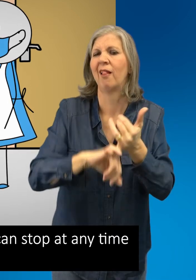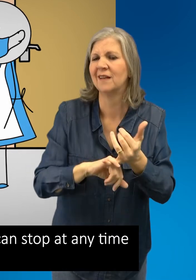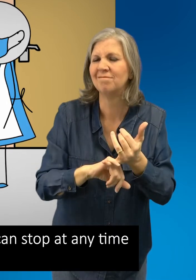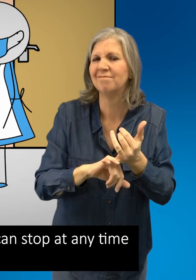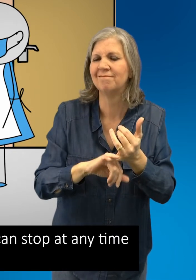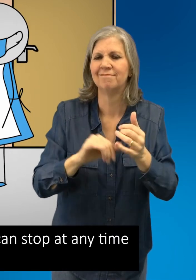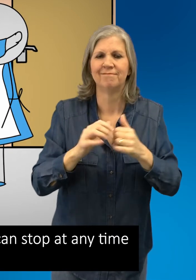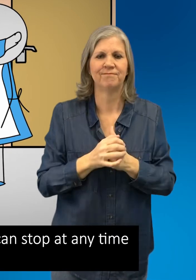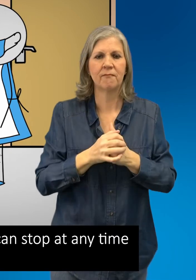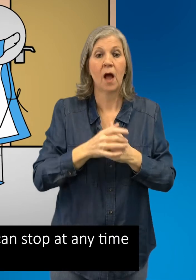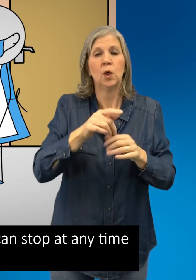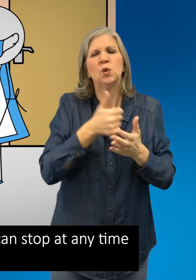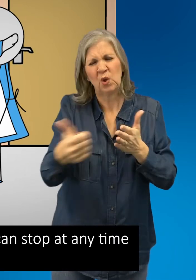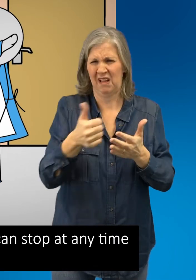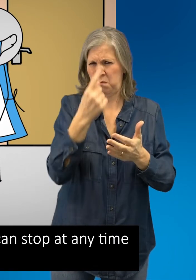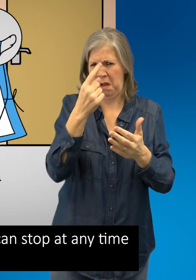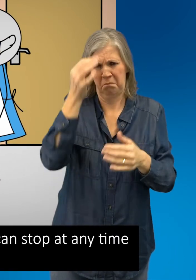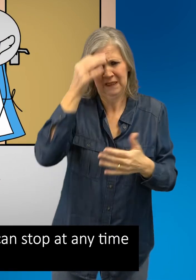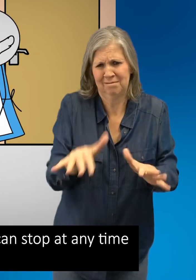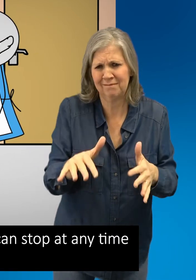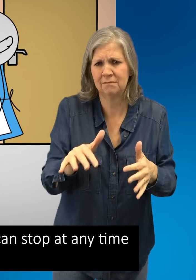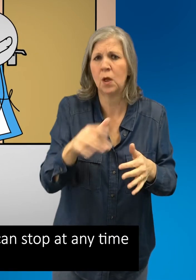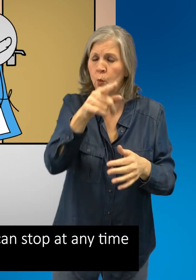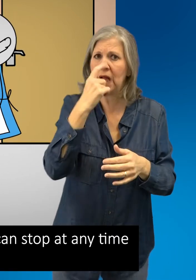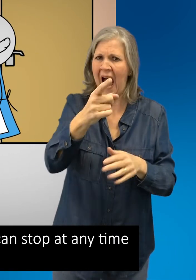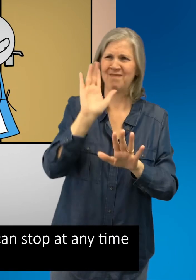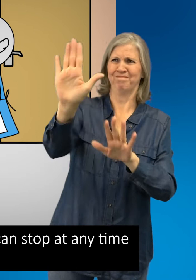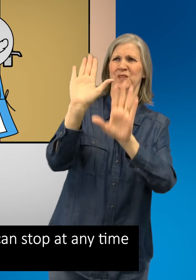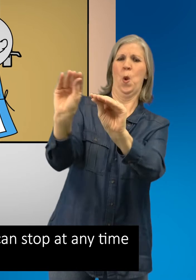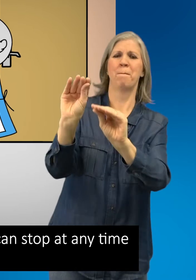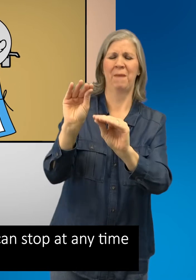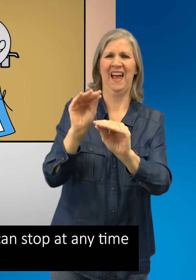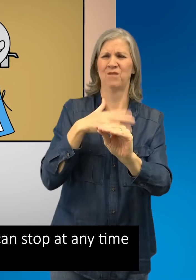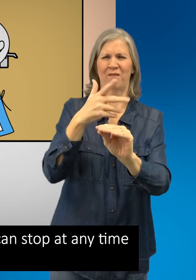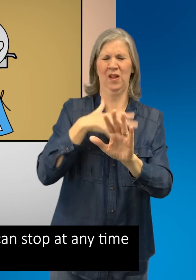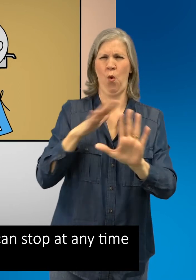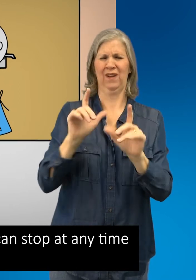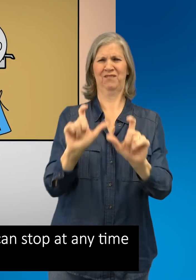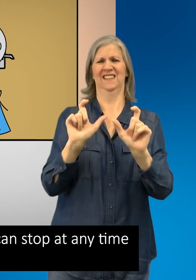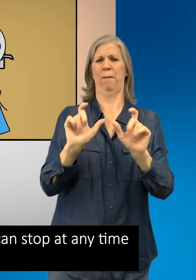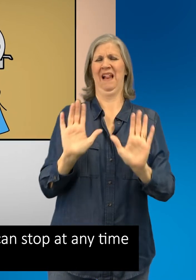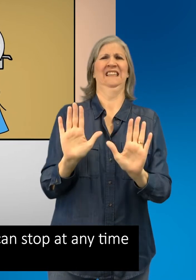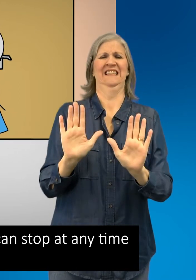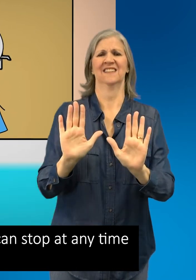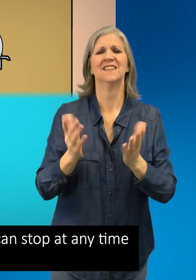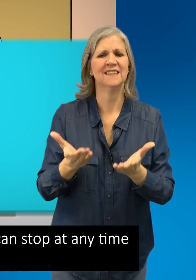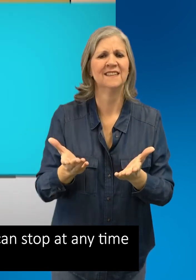It usually takes about a minute, and you can stop at any time if it's uncomfortable.